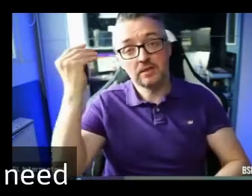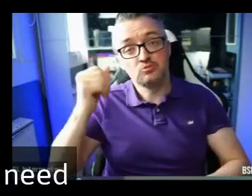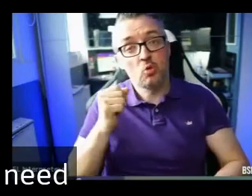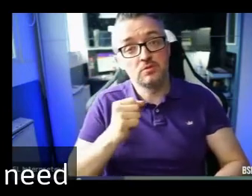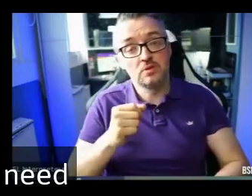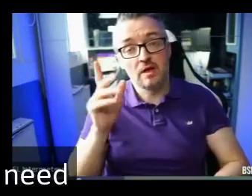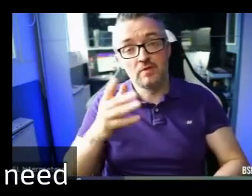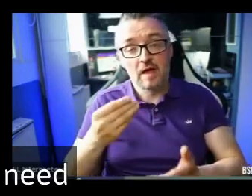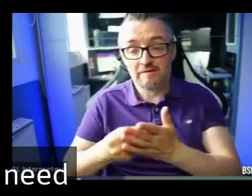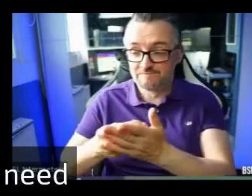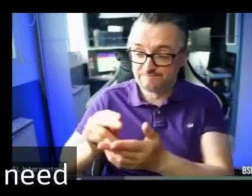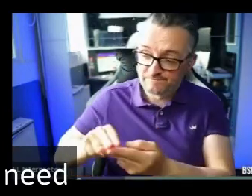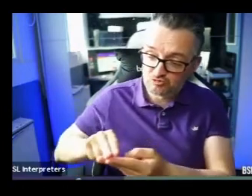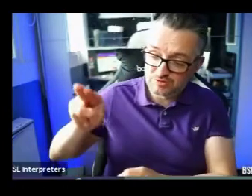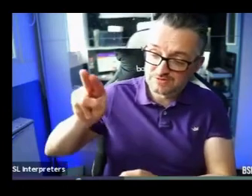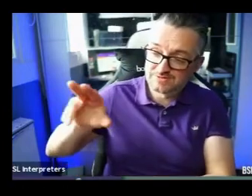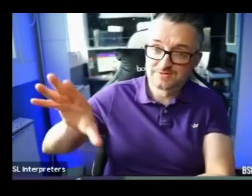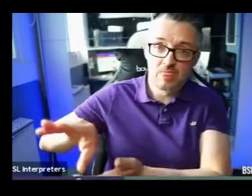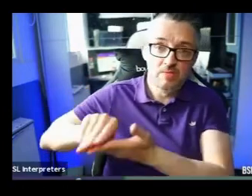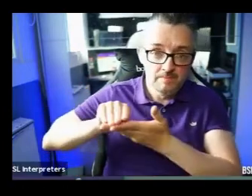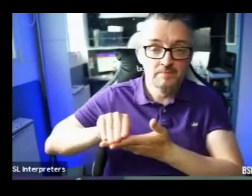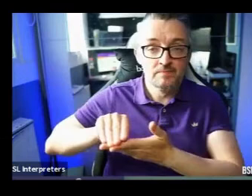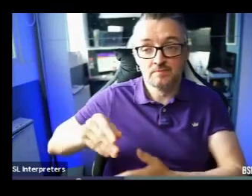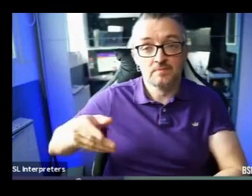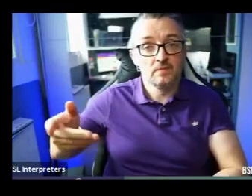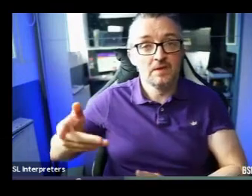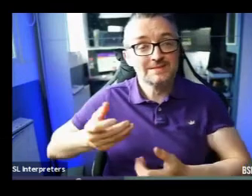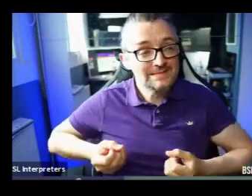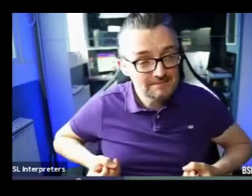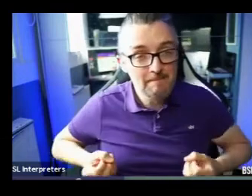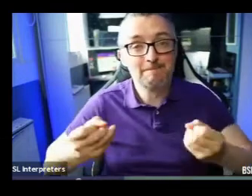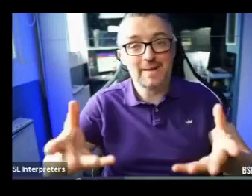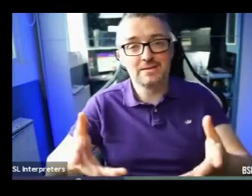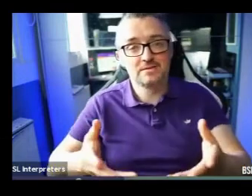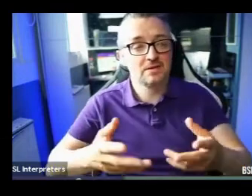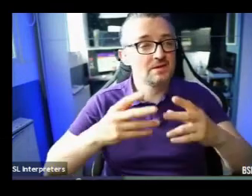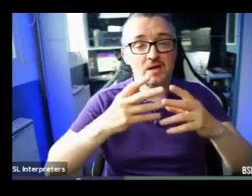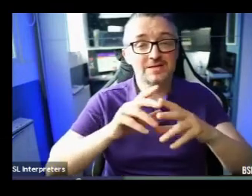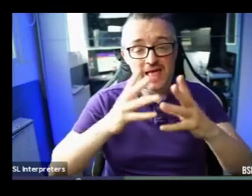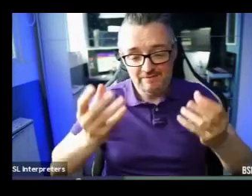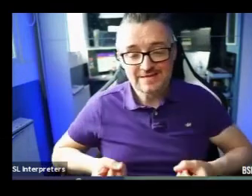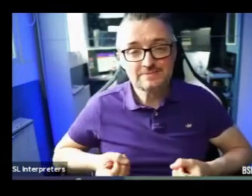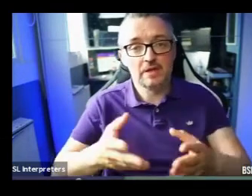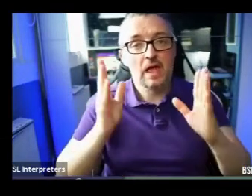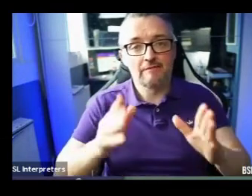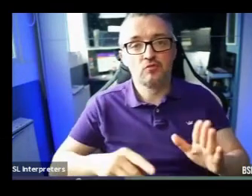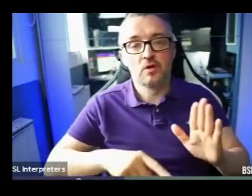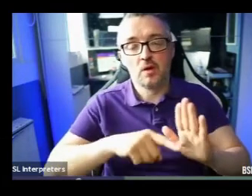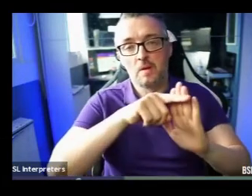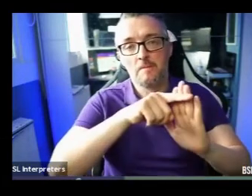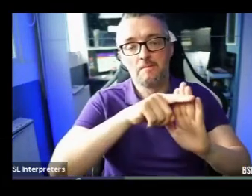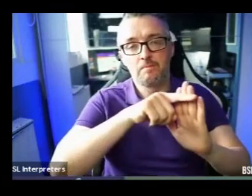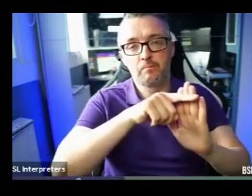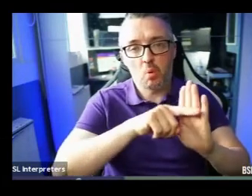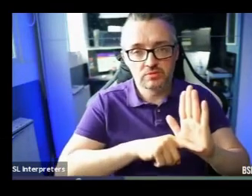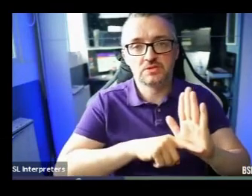probably need to spend all of our fundraised income, not in things like dementia advisors and resource centres and nurses or research. We'd need to spend it all